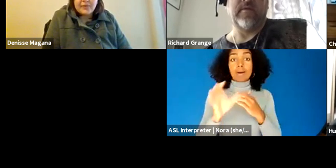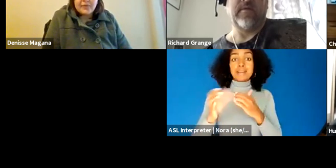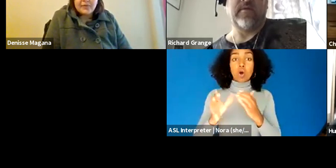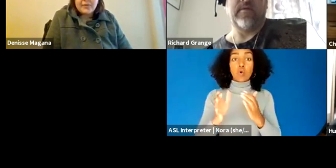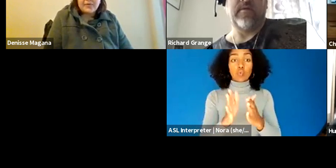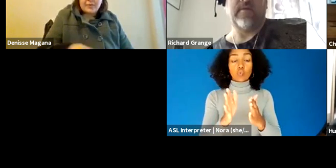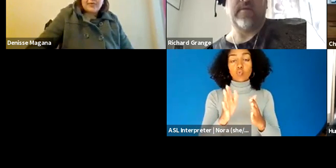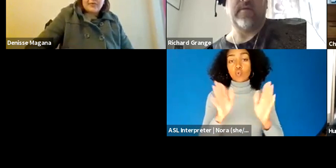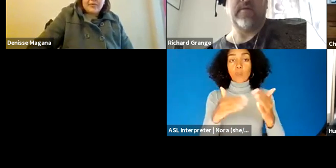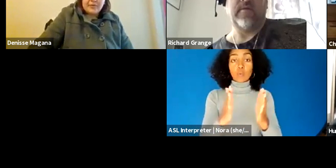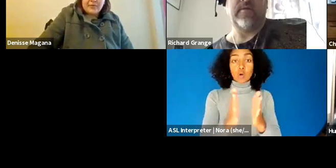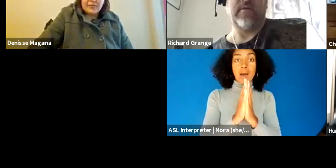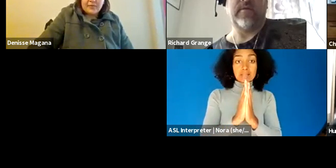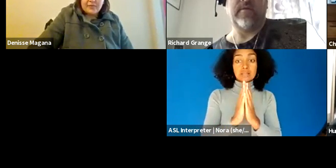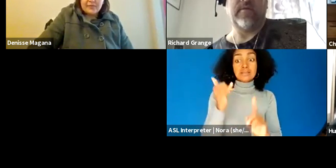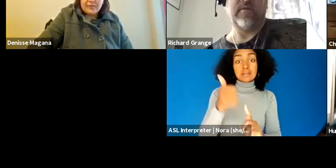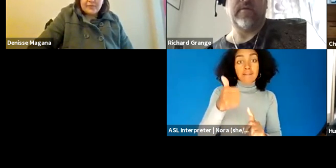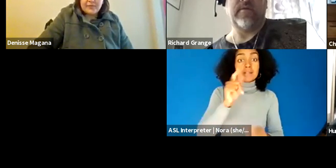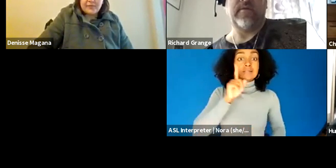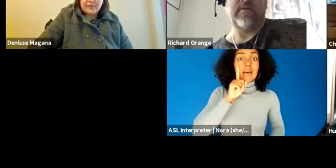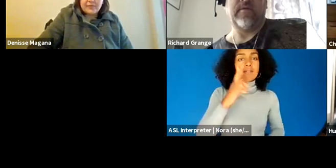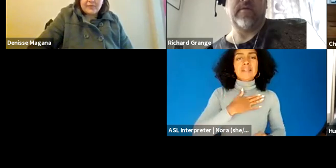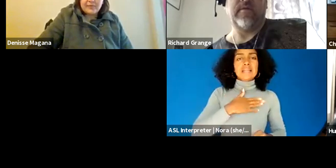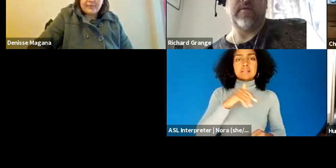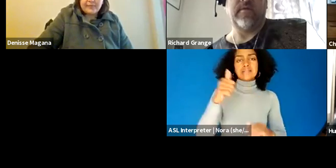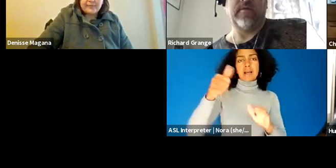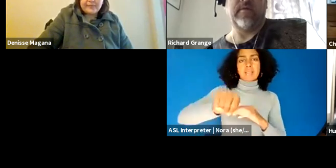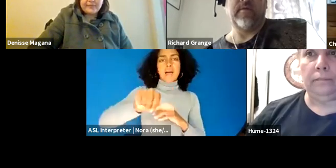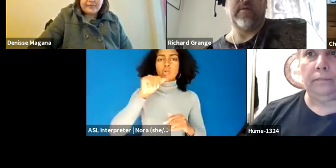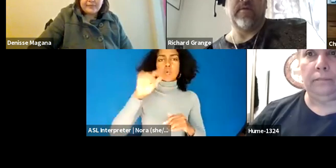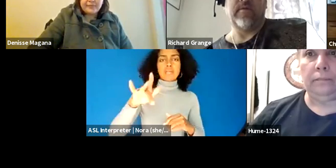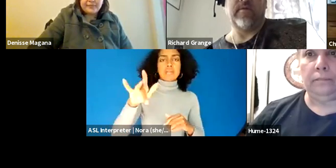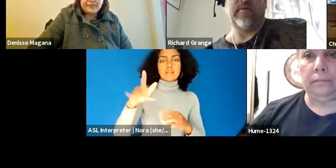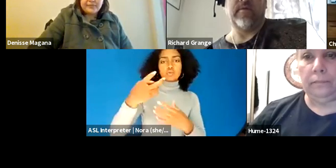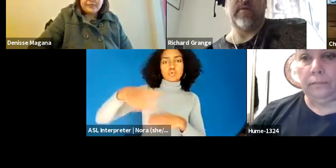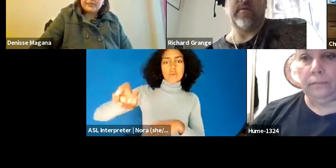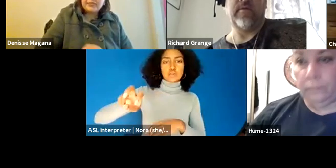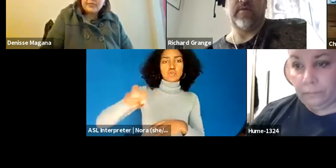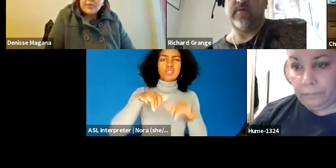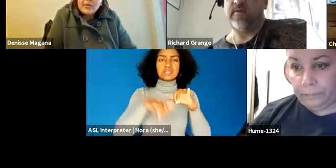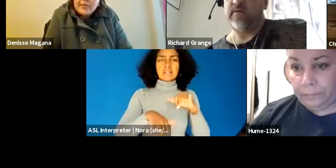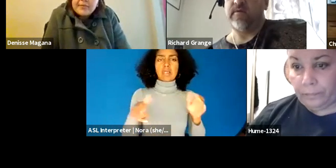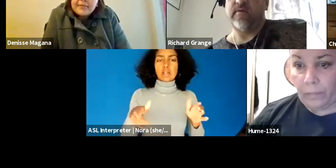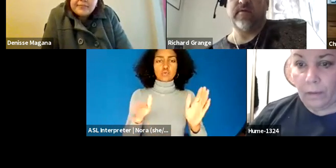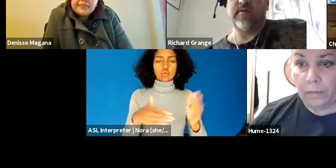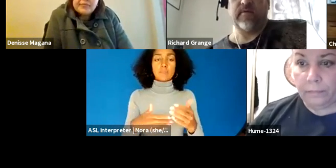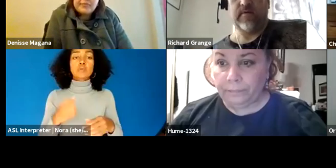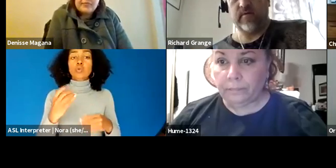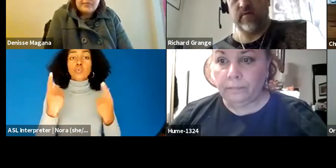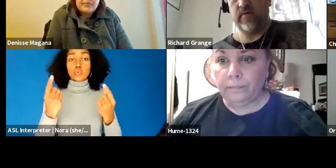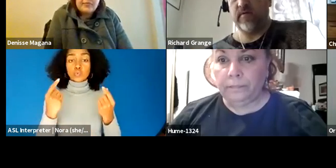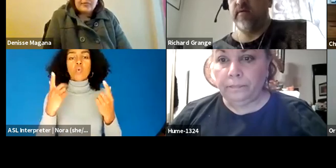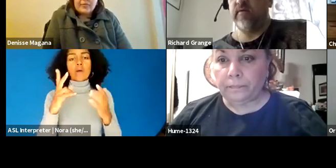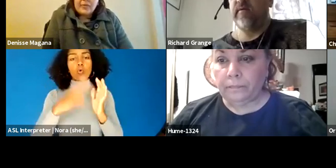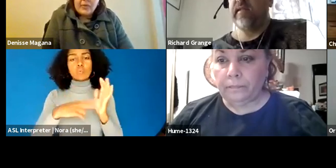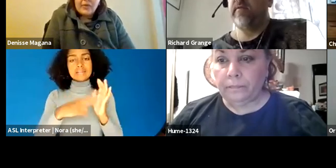people per room? Yeah, so what I'm gonna do, we're going to read a scenario to you, and we want you to,